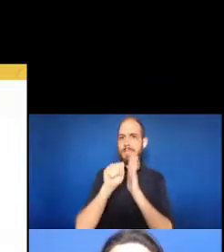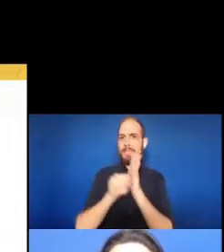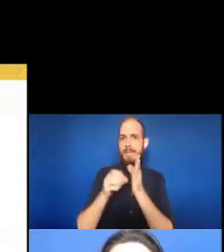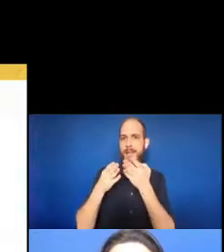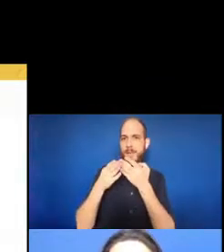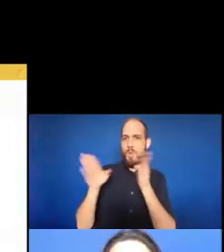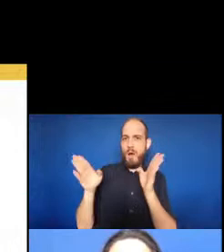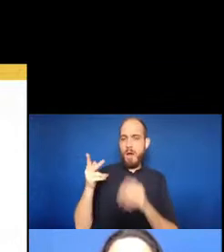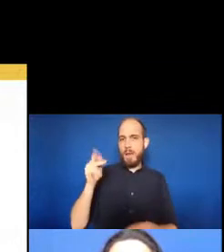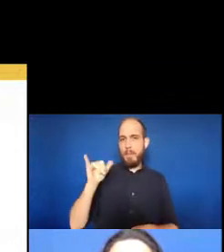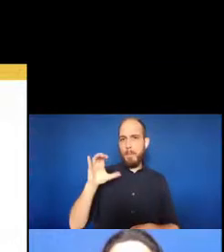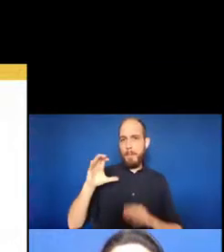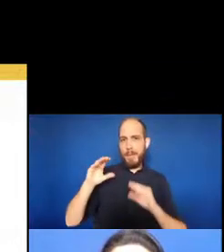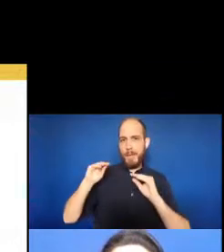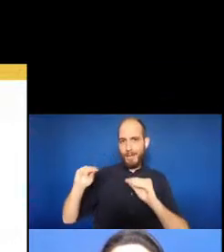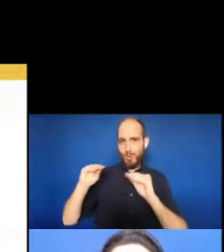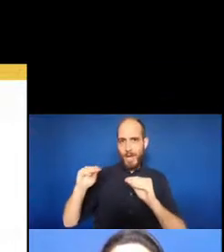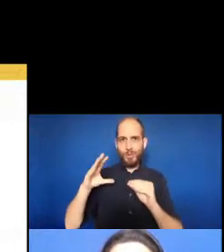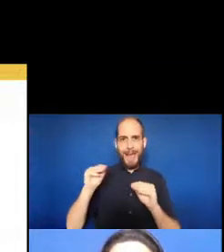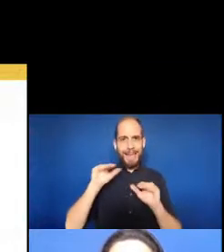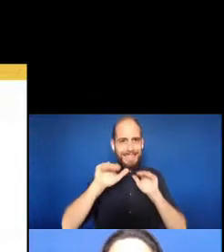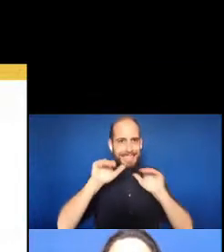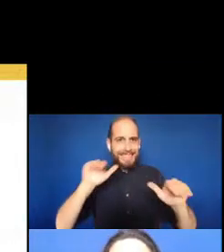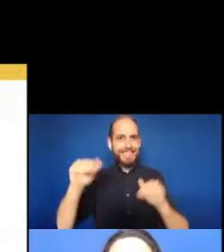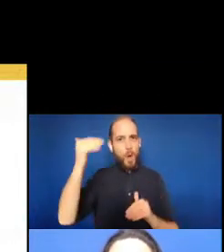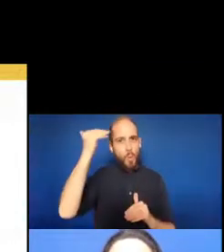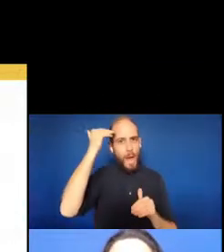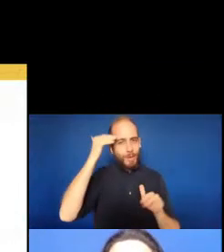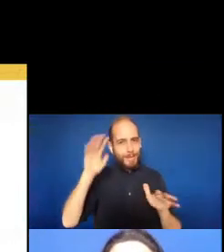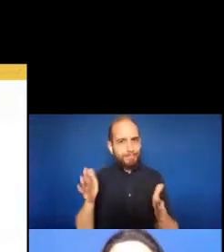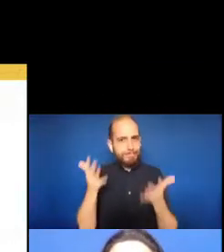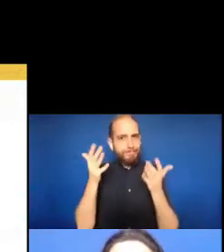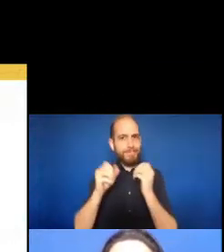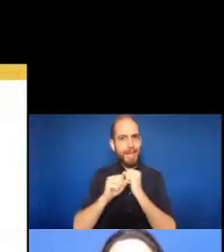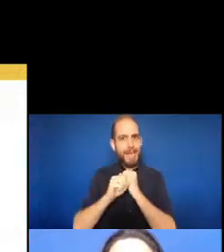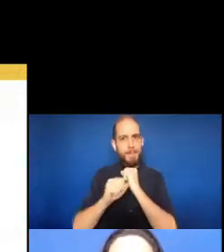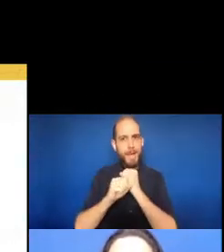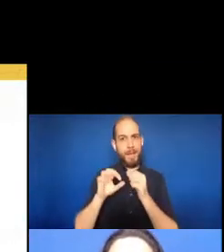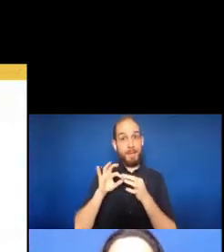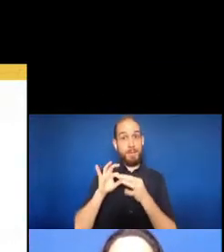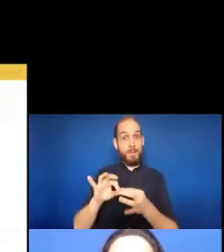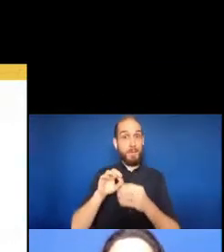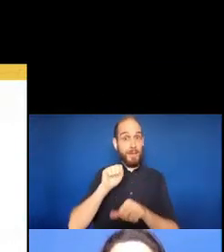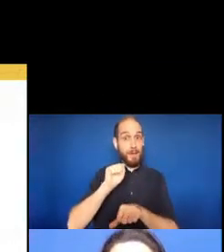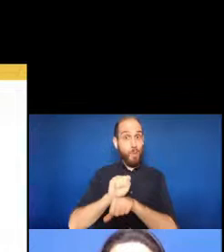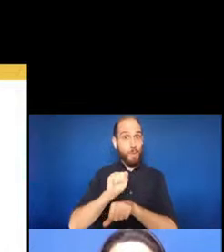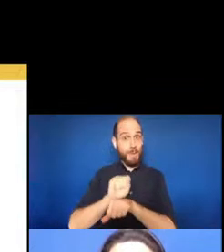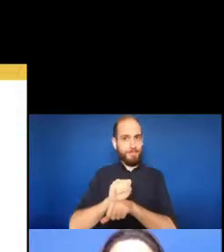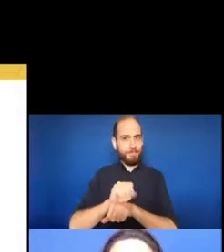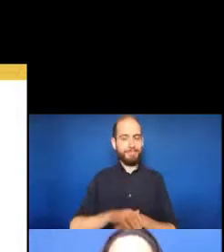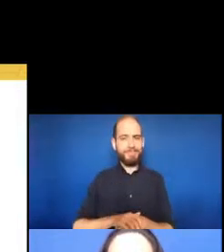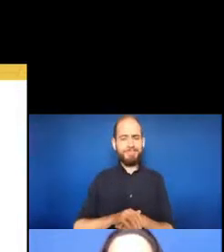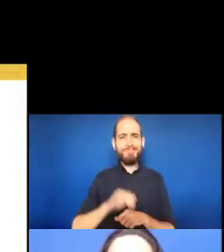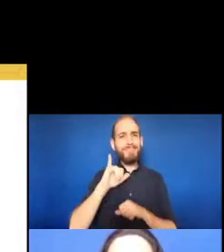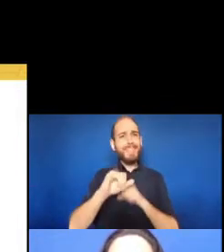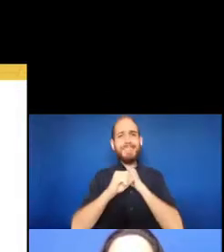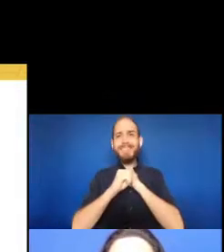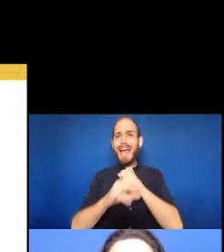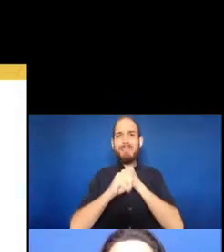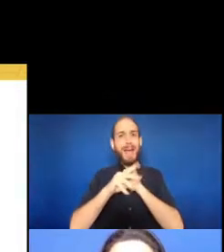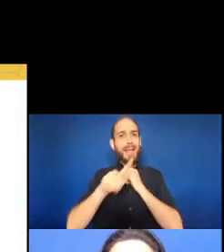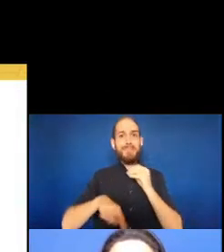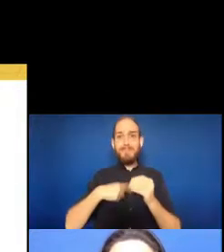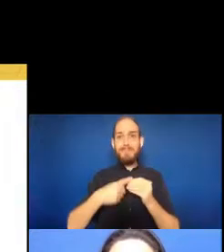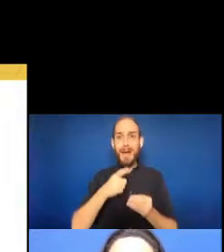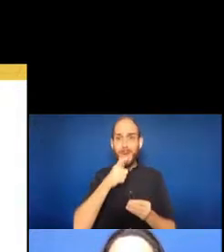awareness campaign regarding employment. This campaign was all about you and the communities